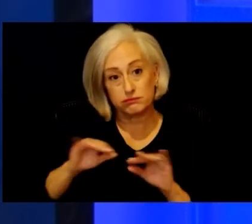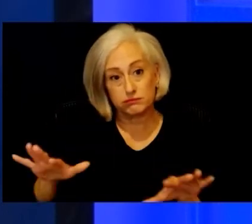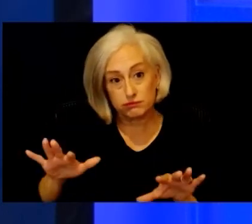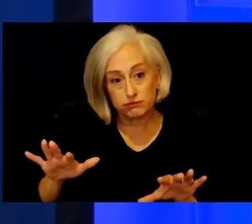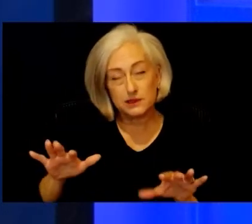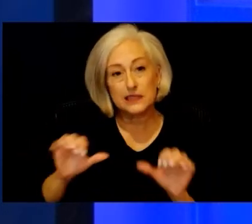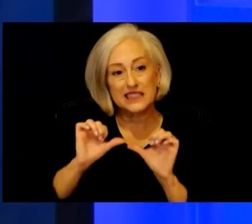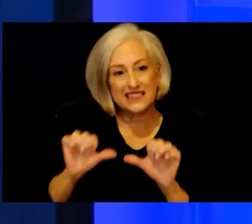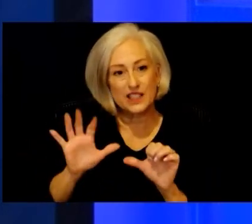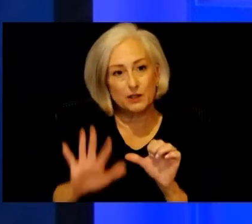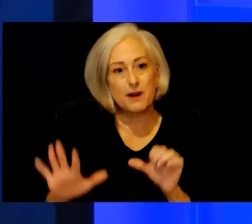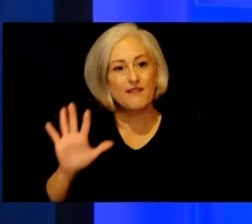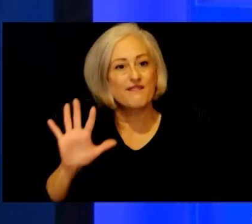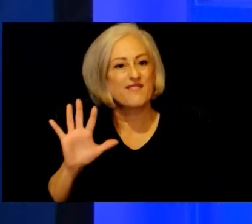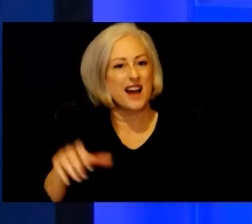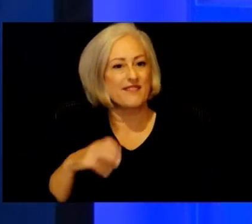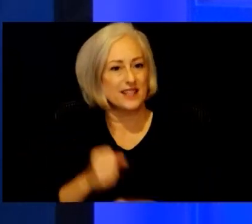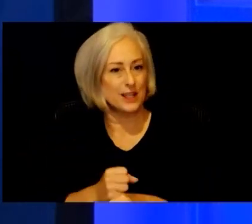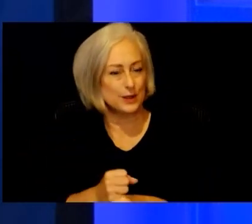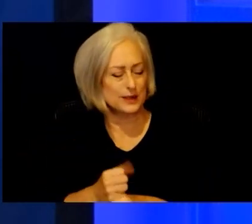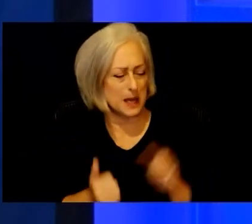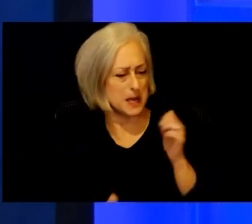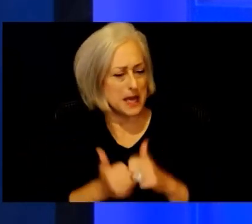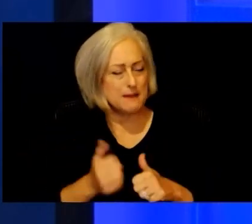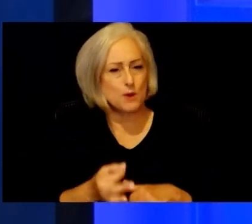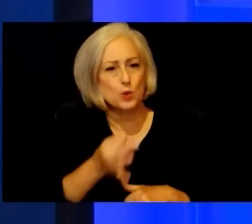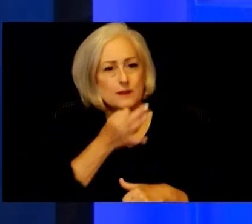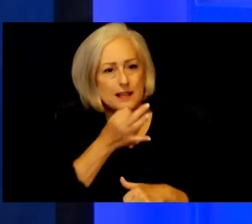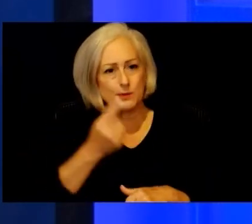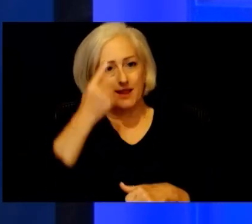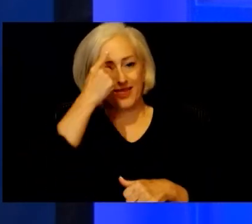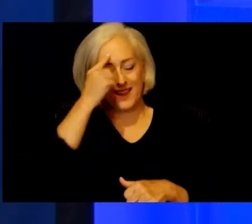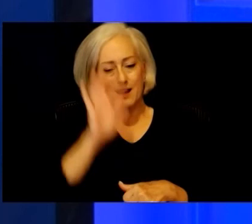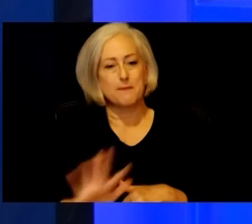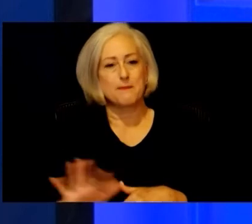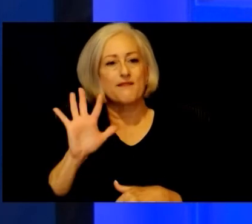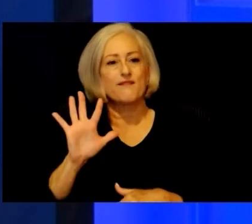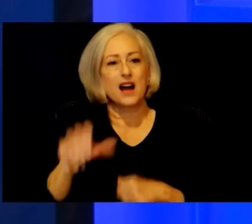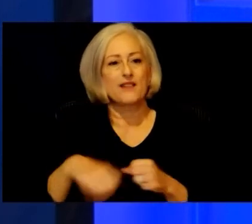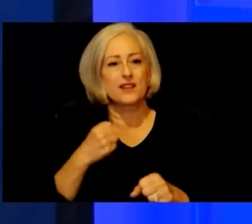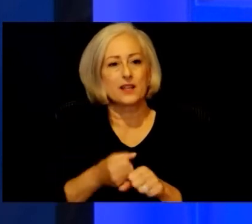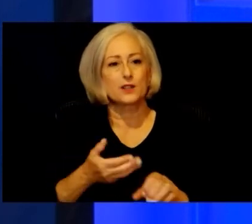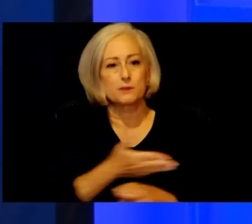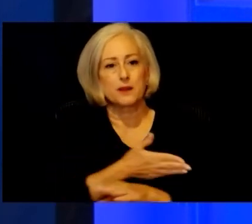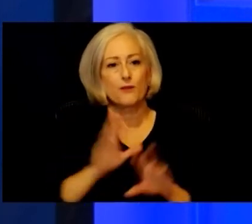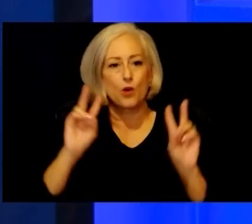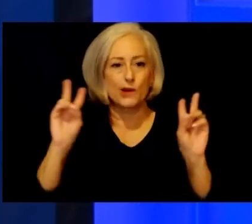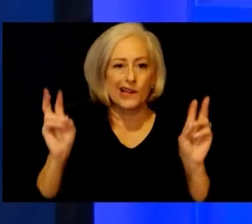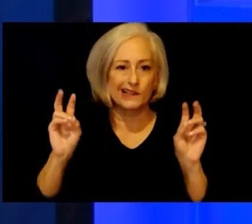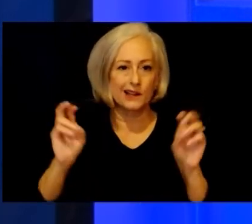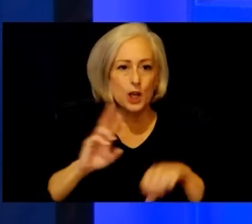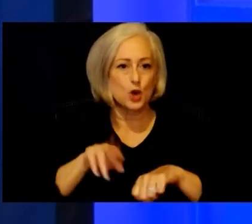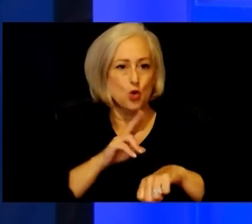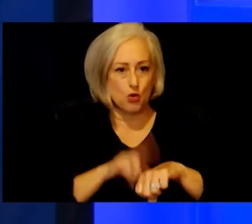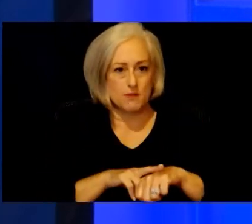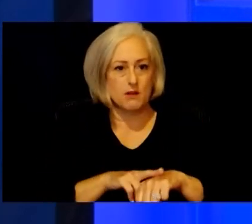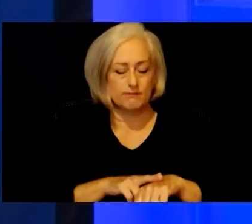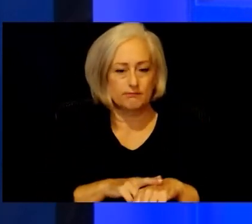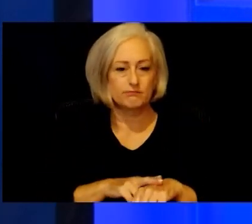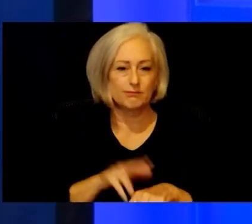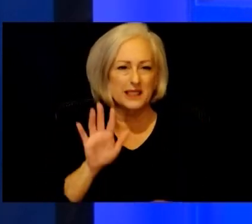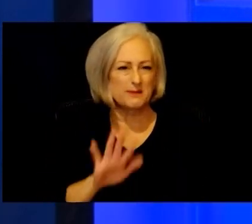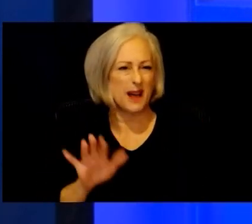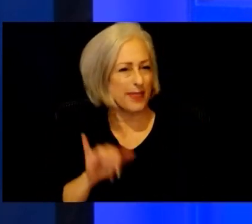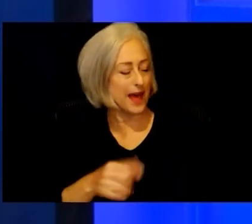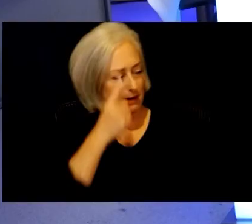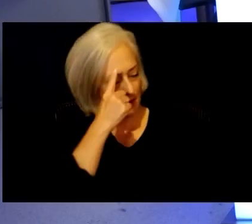be 5 years until we are fully more back to normal, but it could be some time on that kind of time frame. Do you have any thoughts